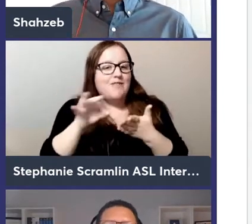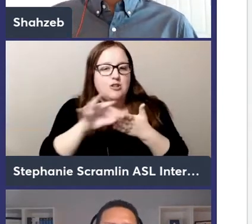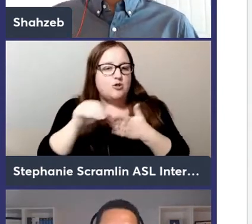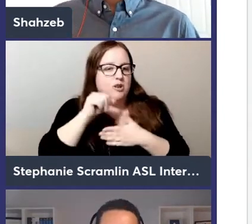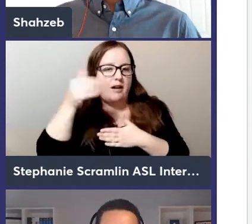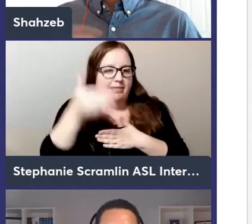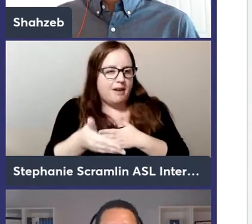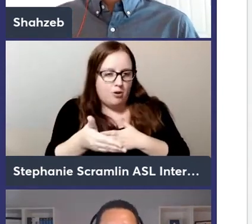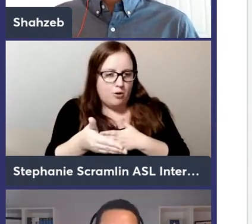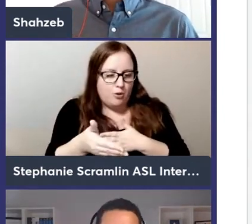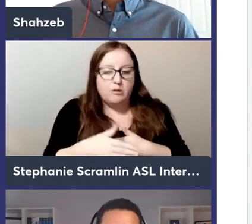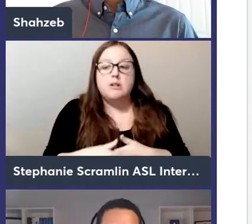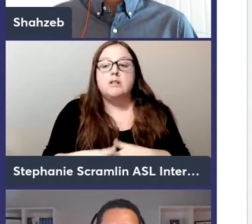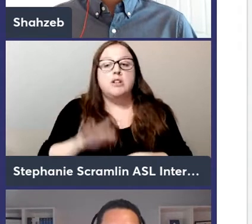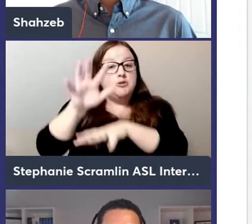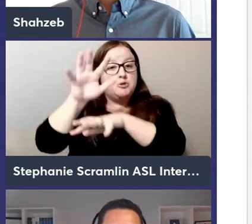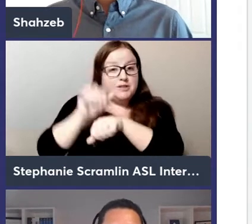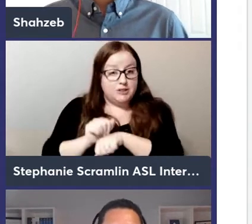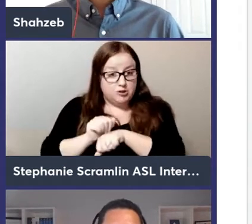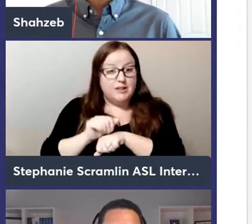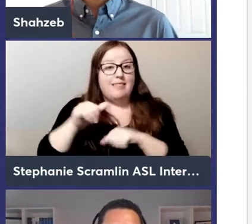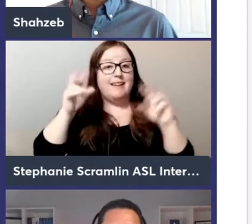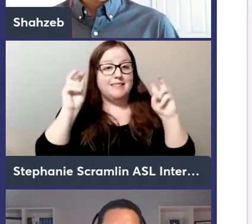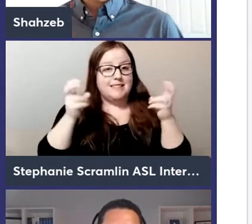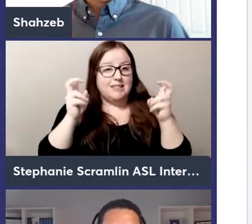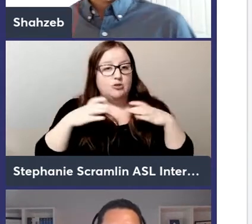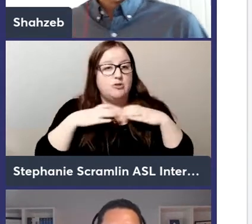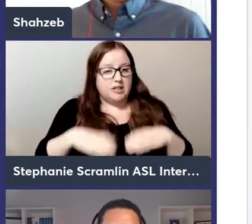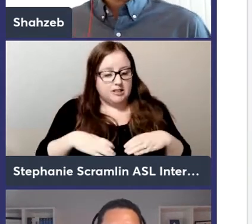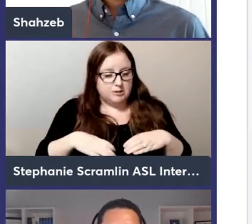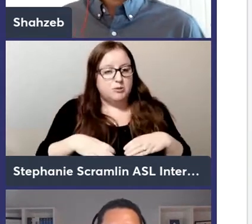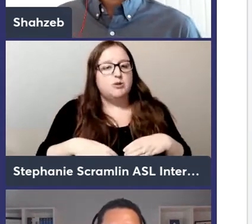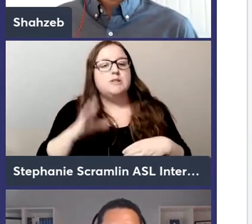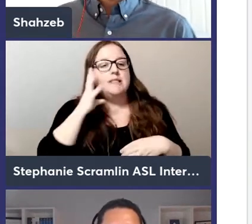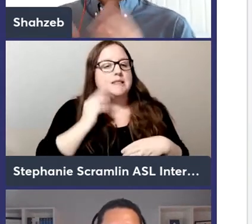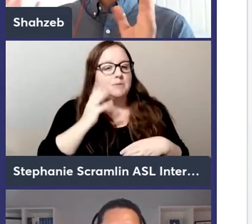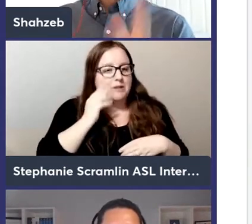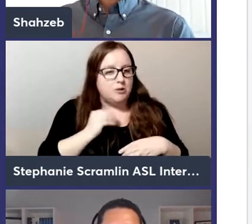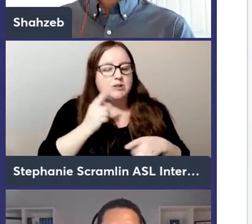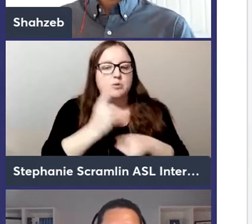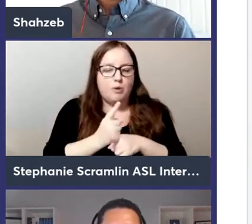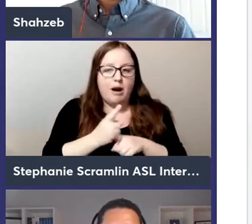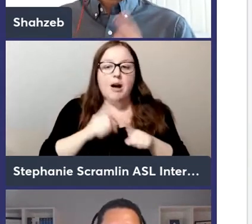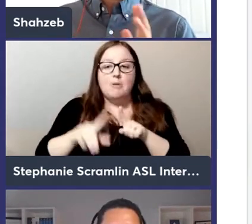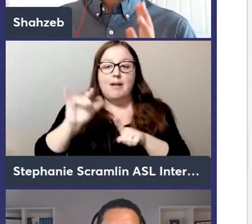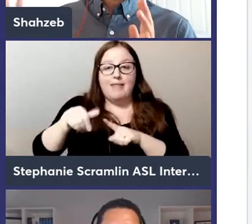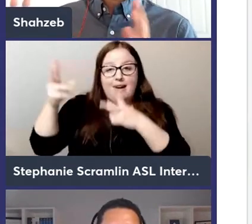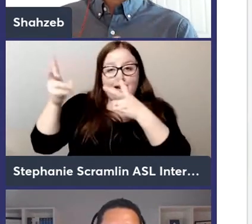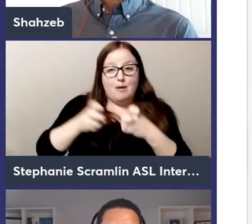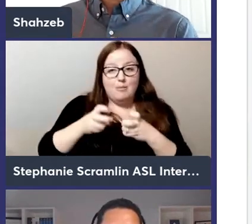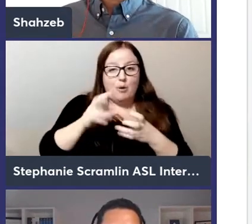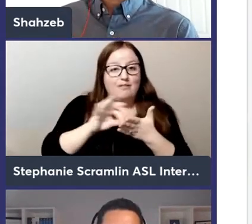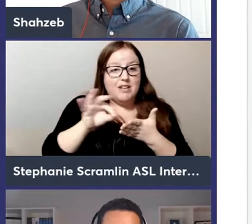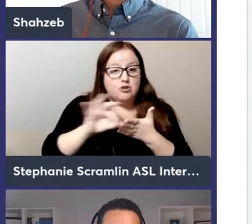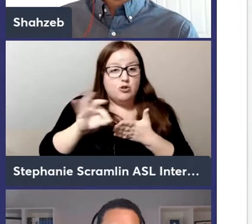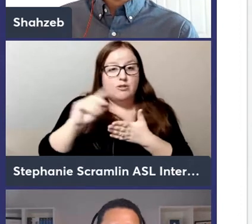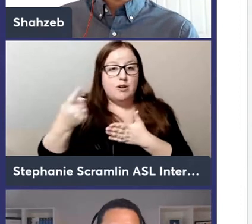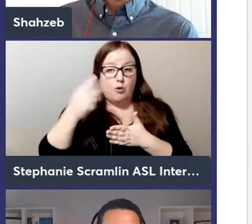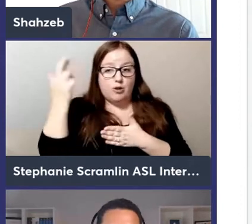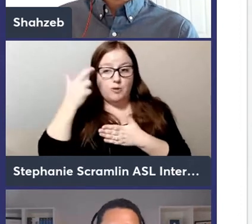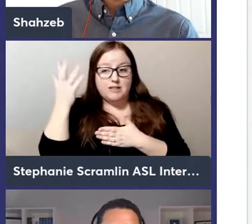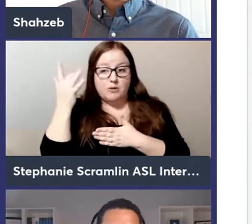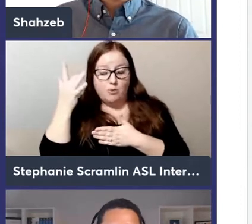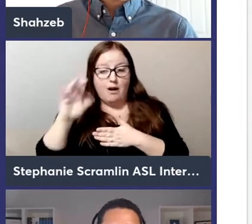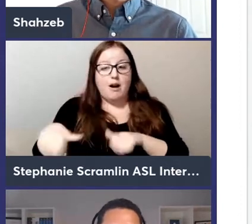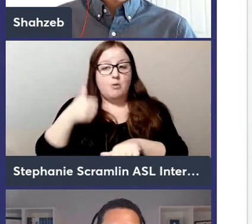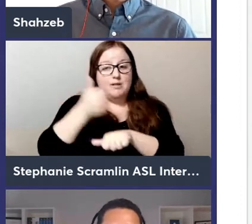Okay. Traditionally, that's an issue that customers run into. But with this import feature, the only reason why we're setting these